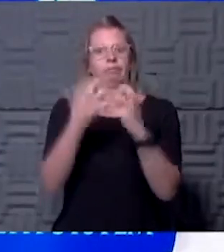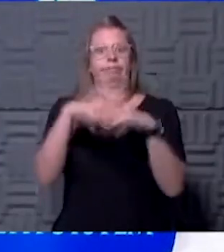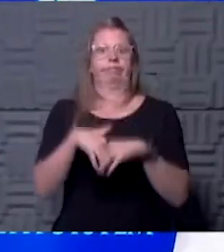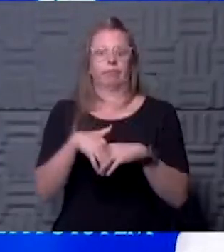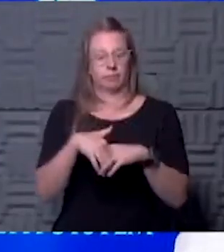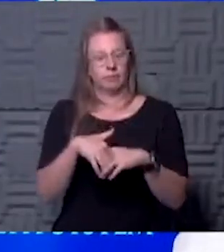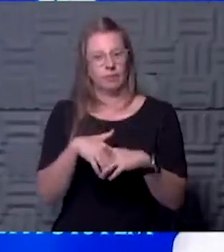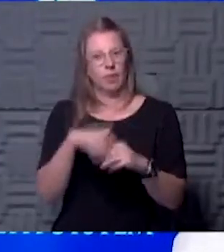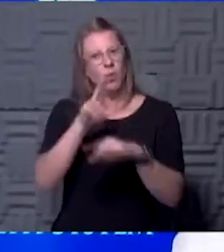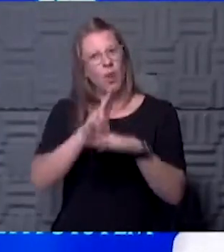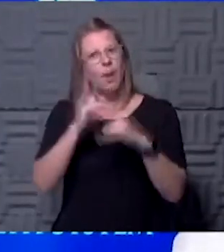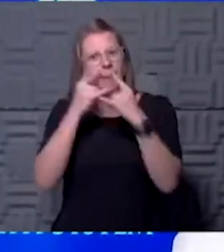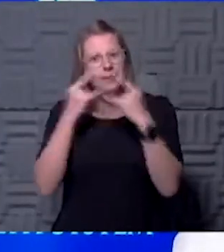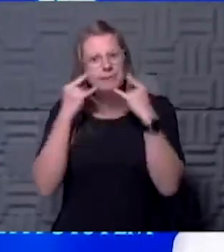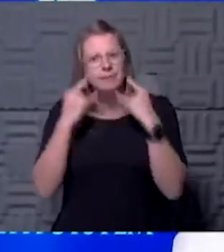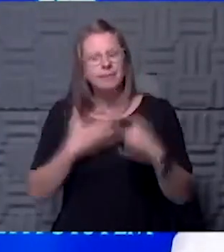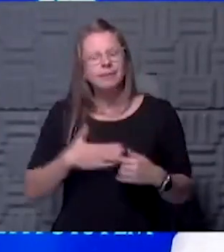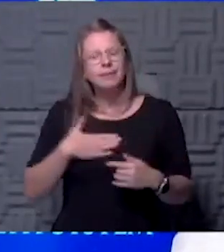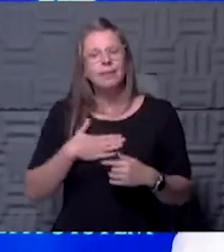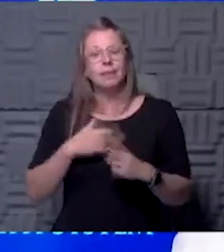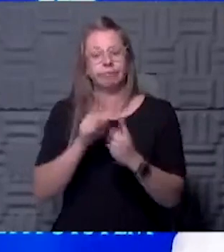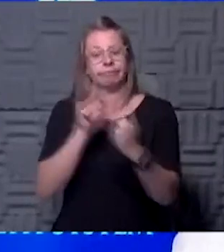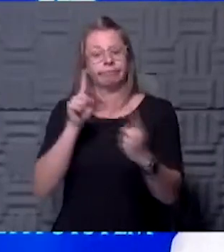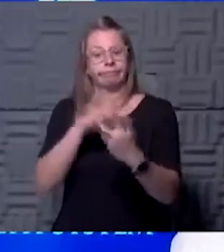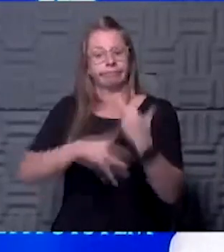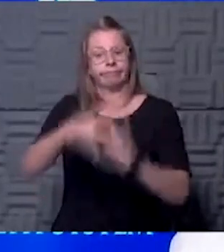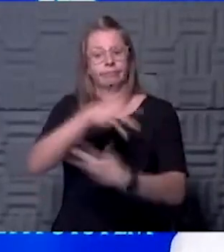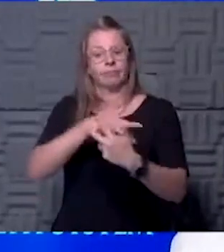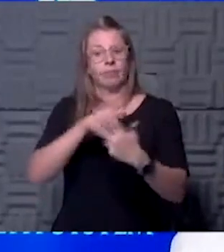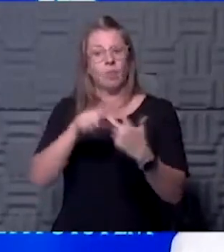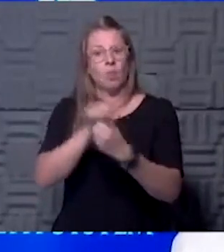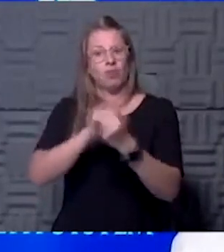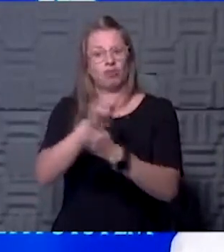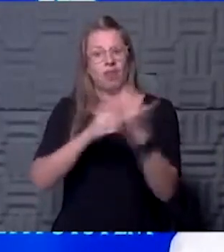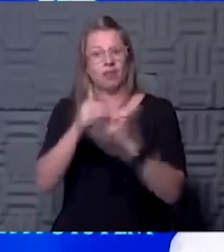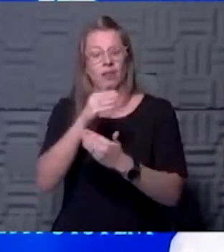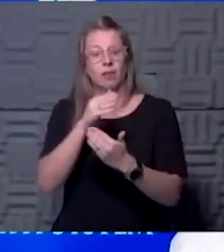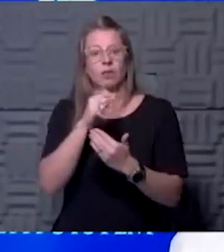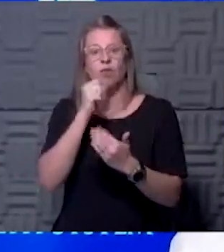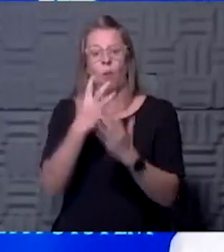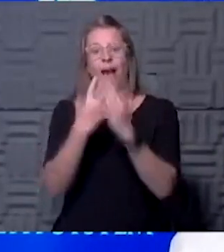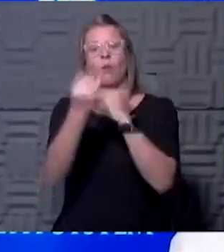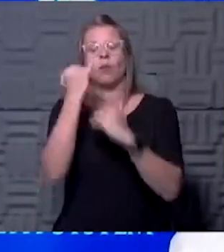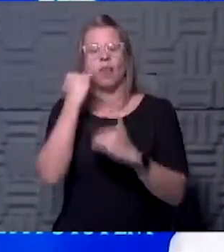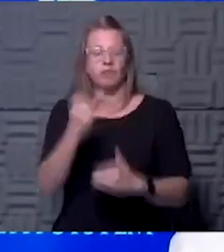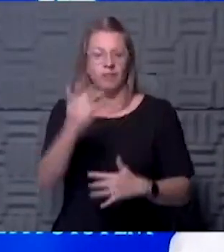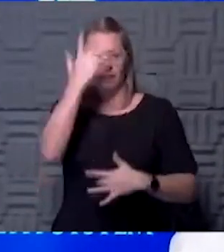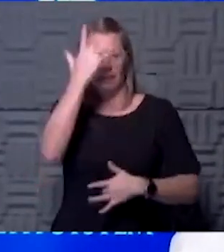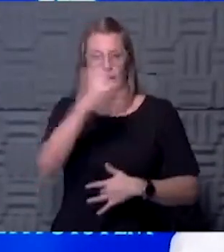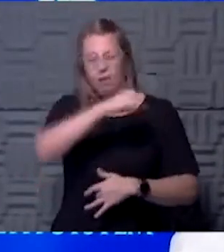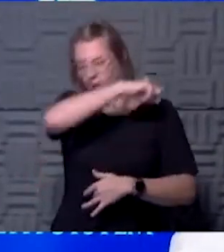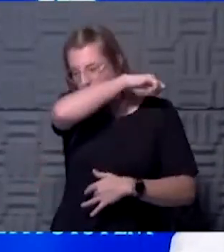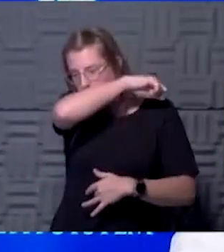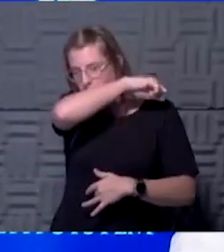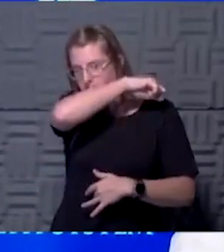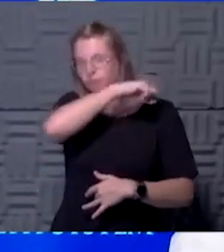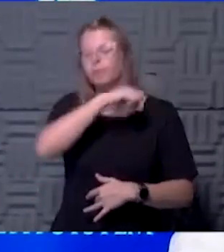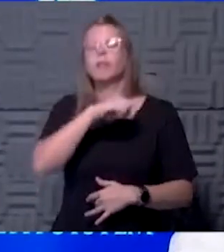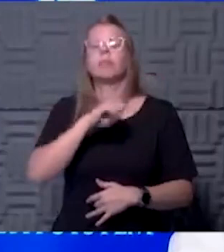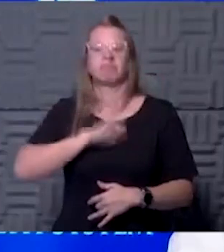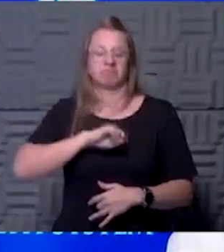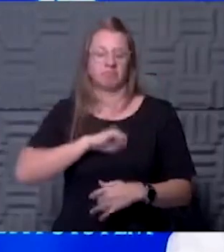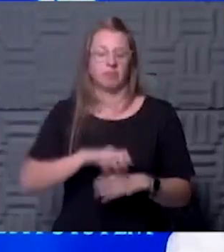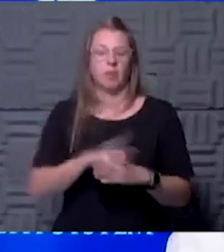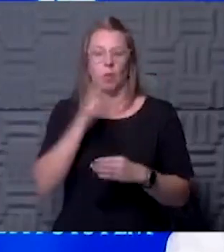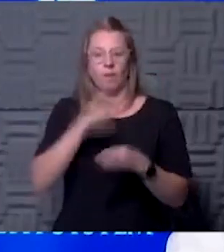All you have to do is wear a mask. Keep your distance, wash your hands. Don't go out if you're sick, cough into your elbow. We're going to finish